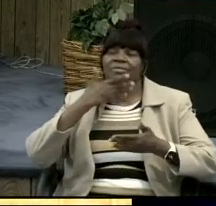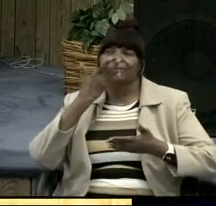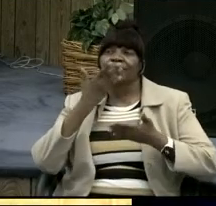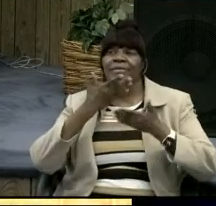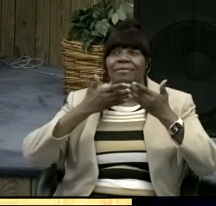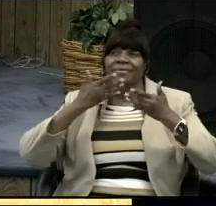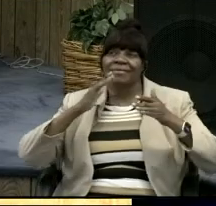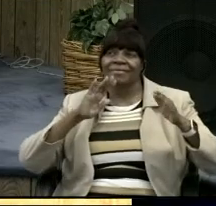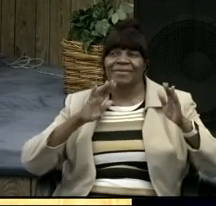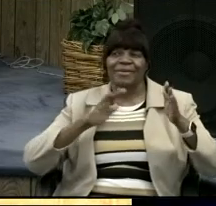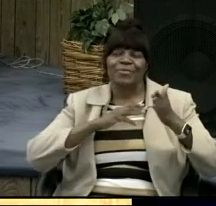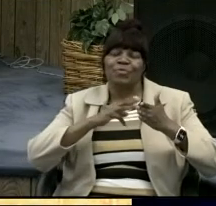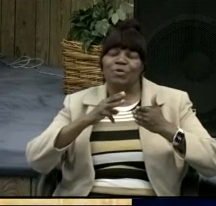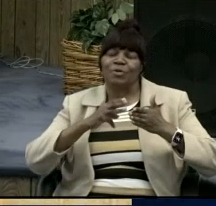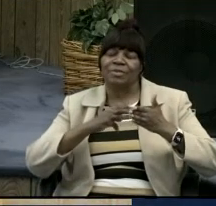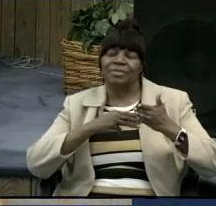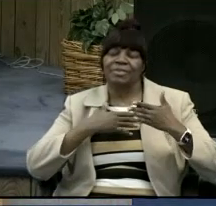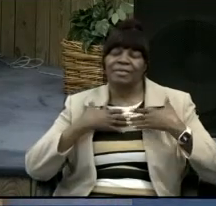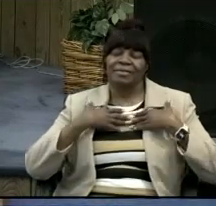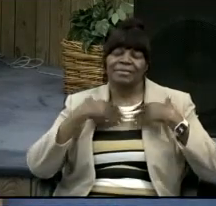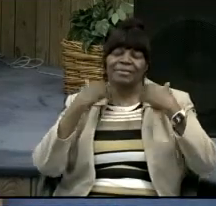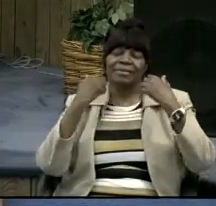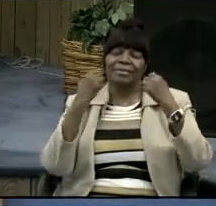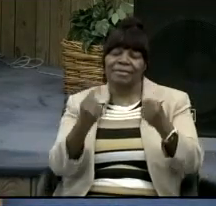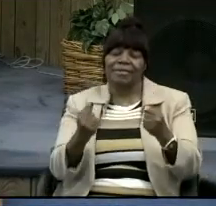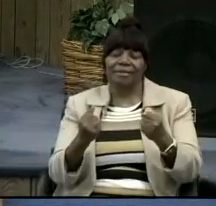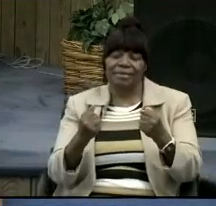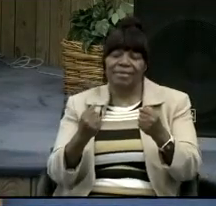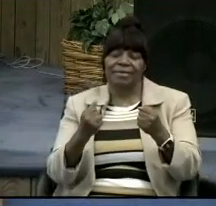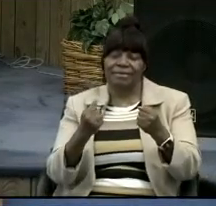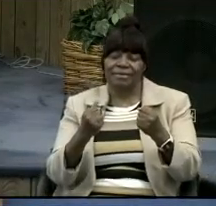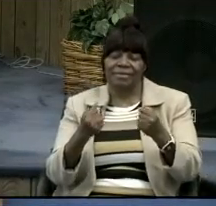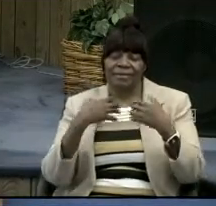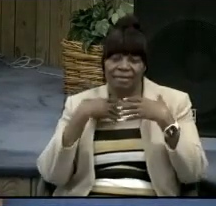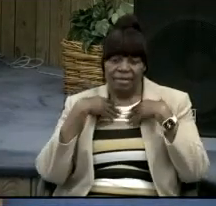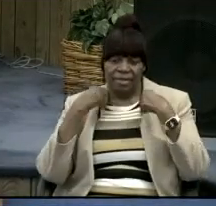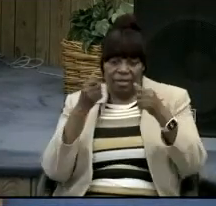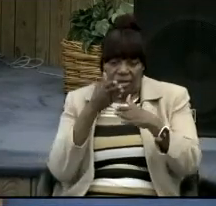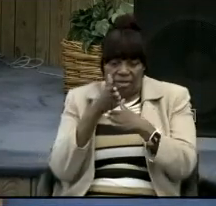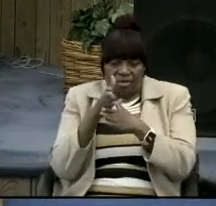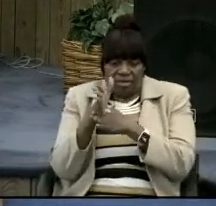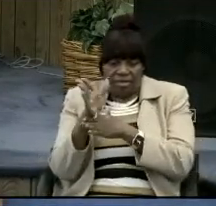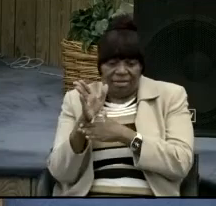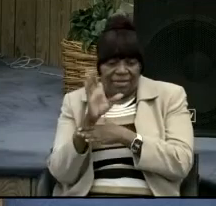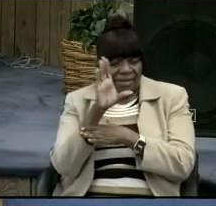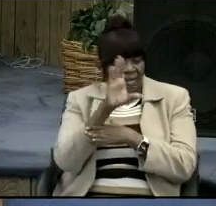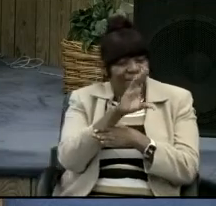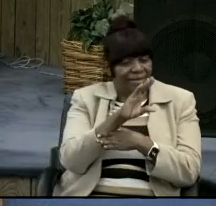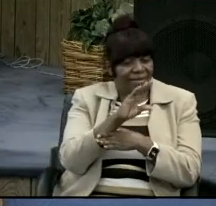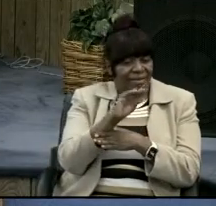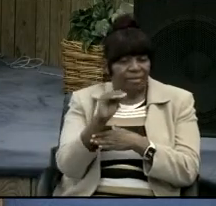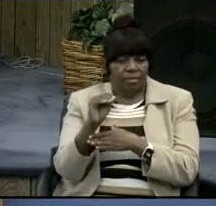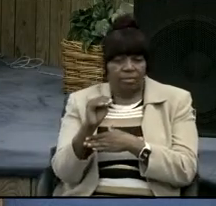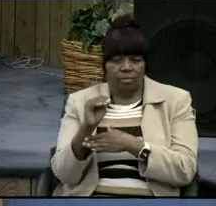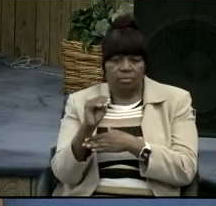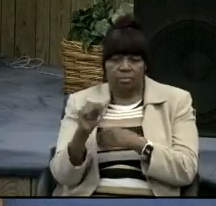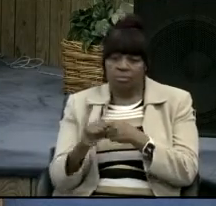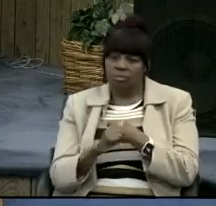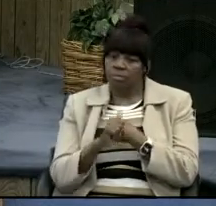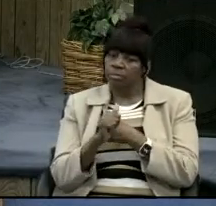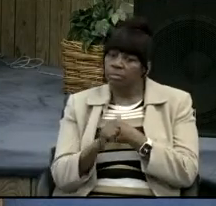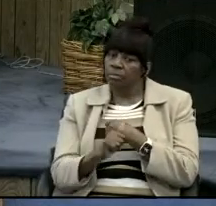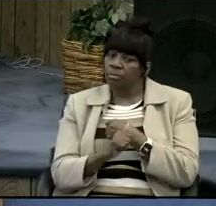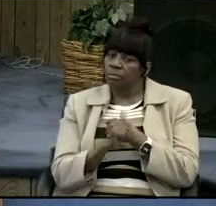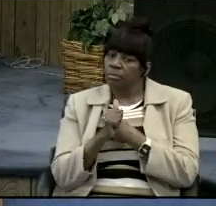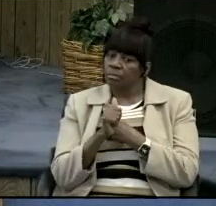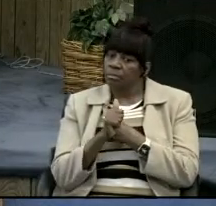So music has healing qualities. Music also can do damage.